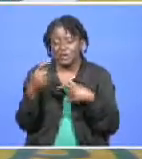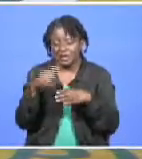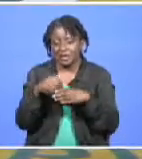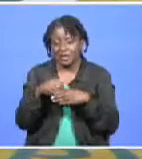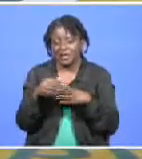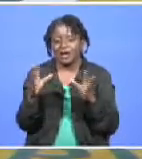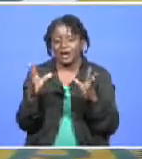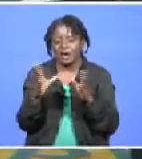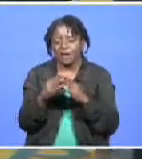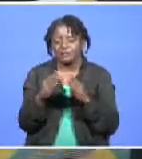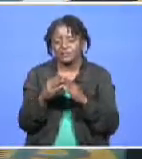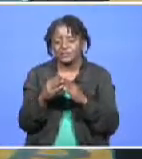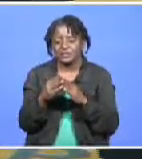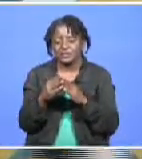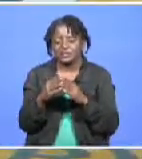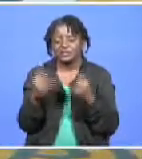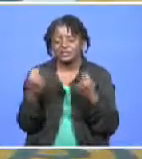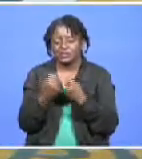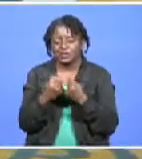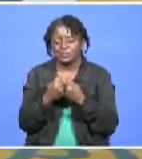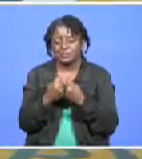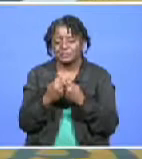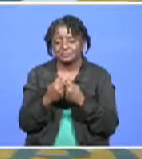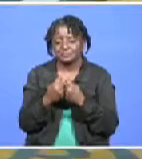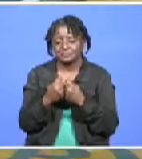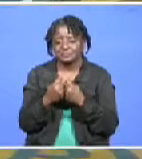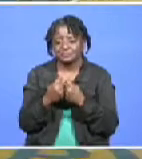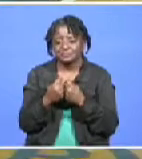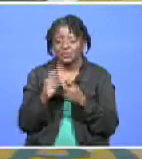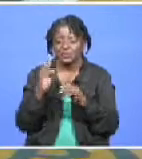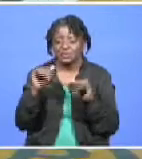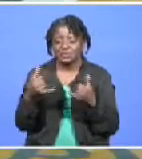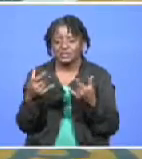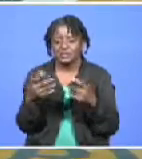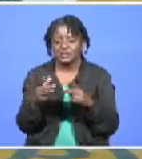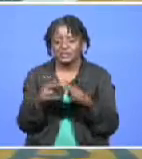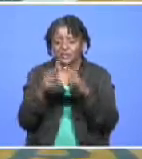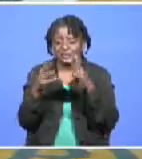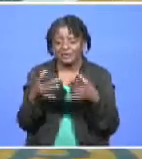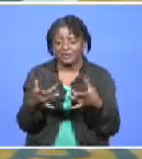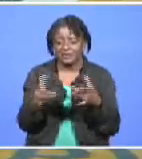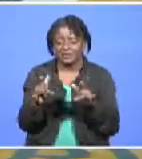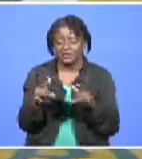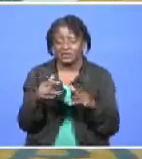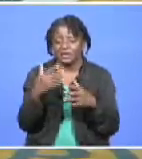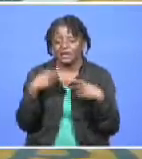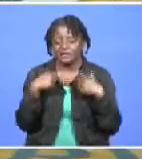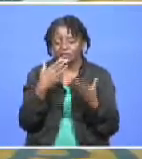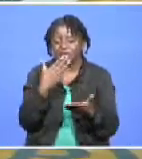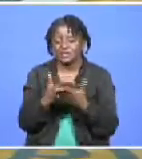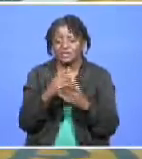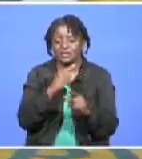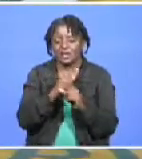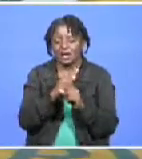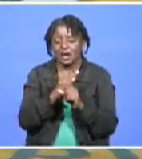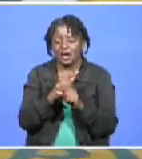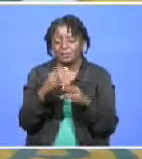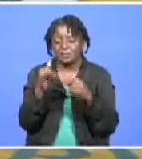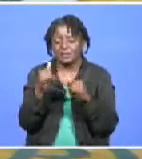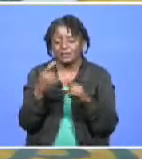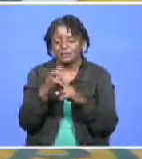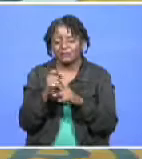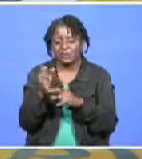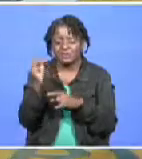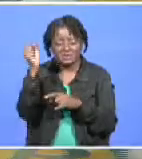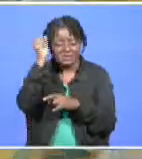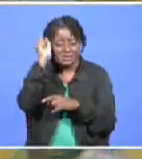win that conference tournament, and that's what you have to do. But we're just very fortunate. We got really good guard play from Sincere Carey, and he